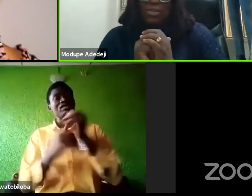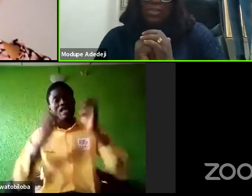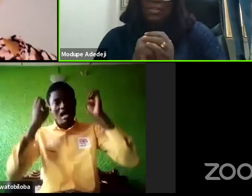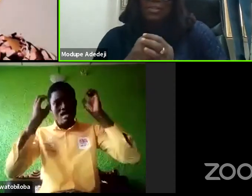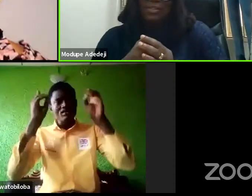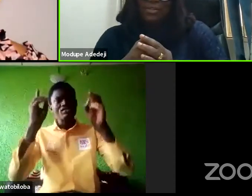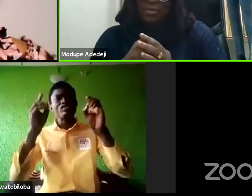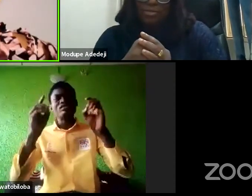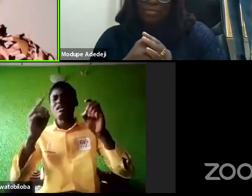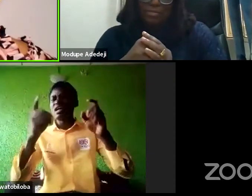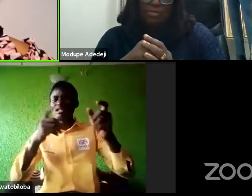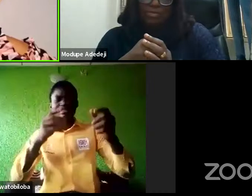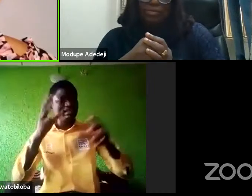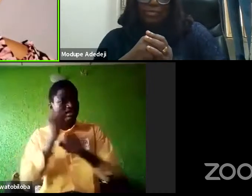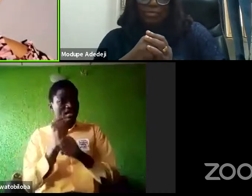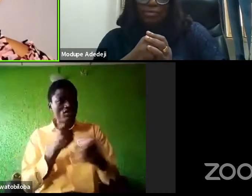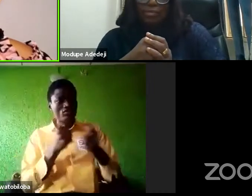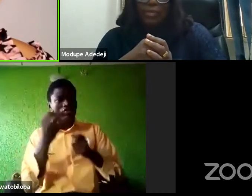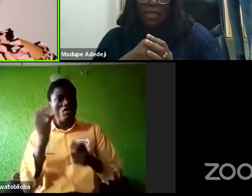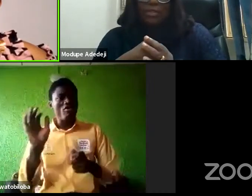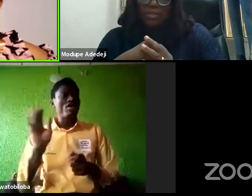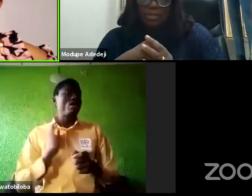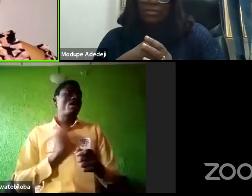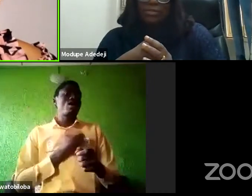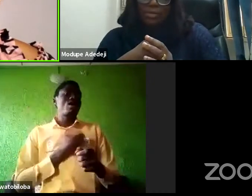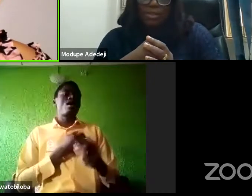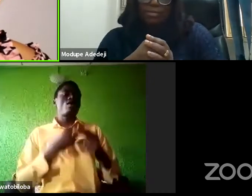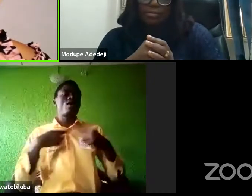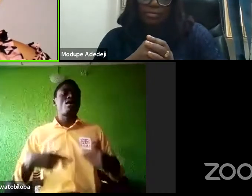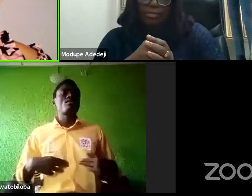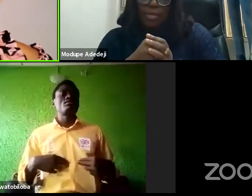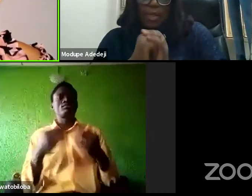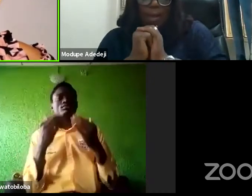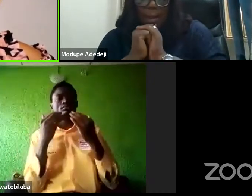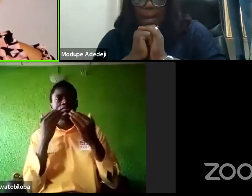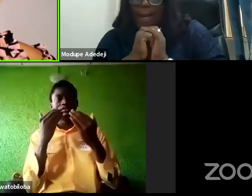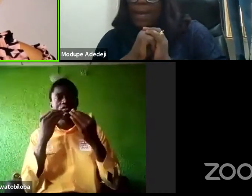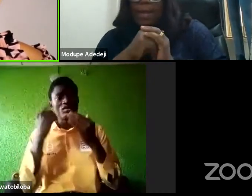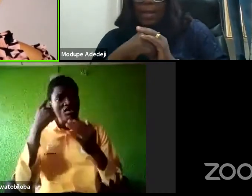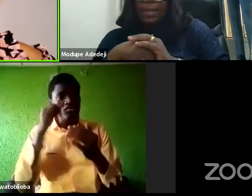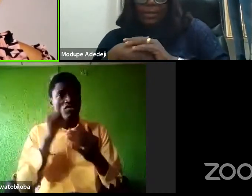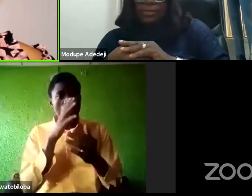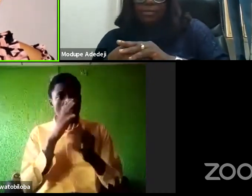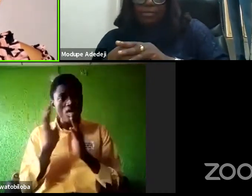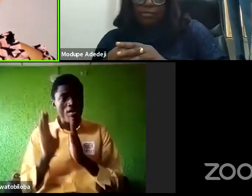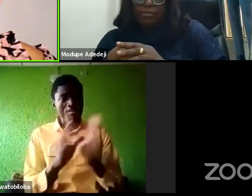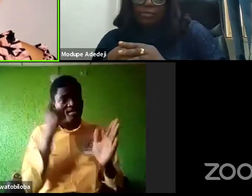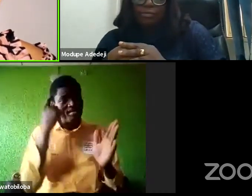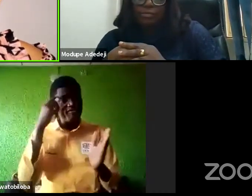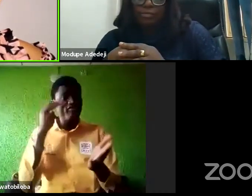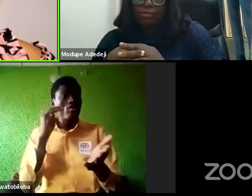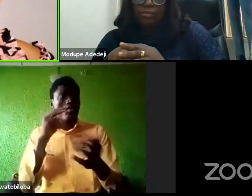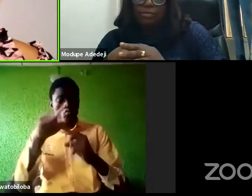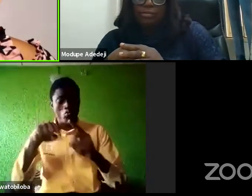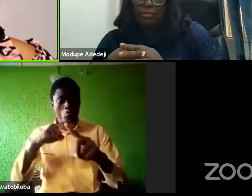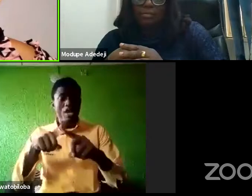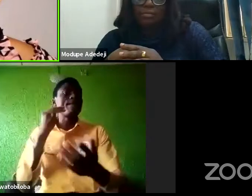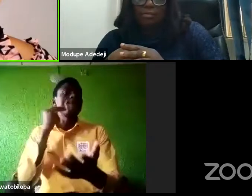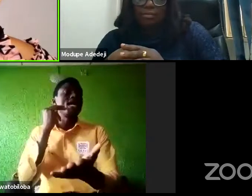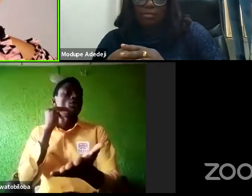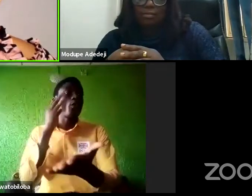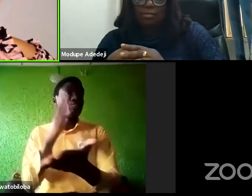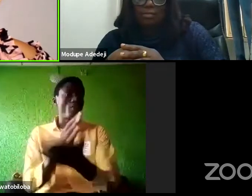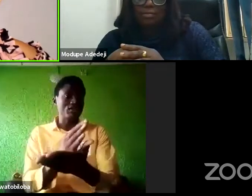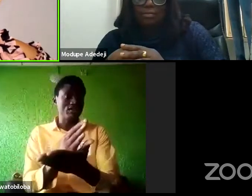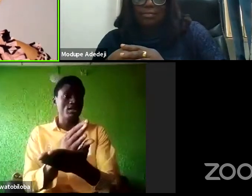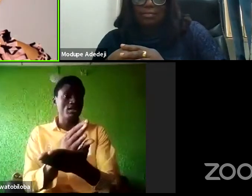So. Thank you, Dr. Adedeji. So for women preparing for menopause, she actually has said that